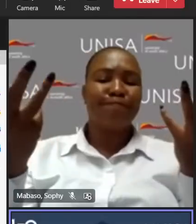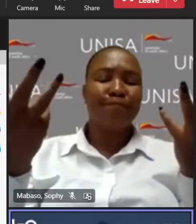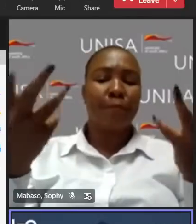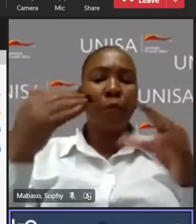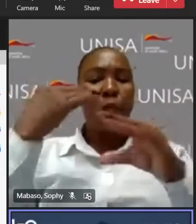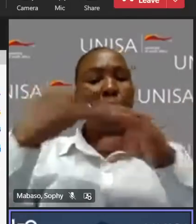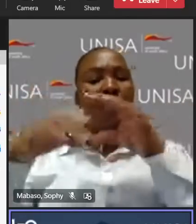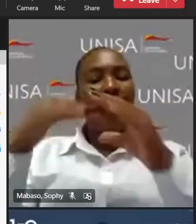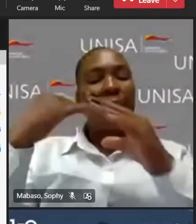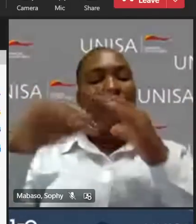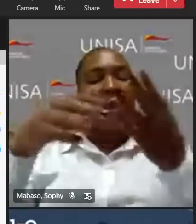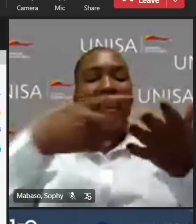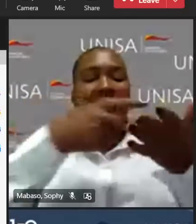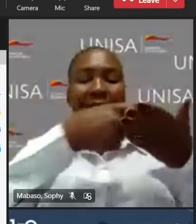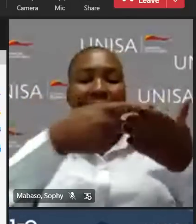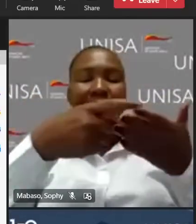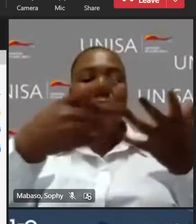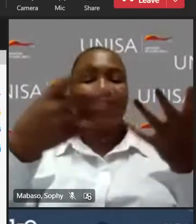email address.